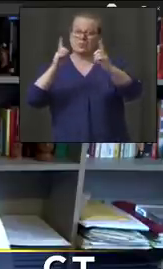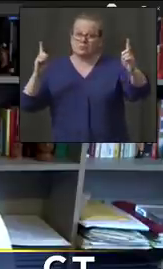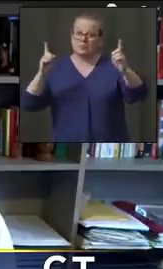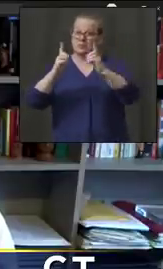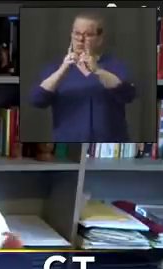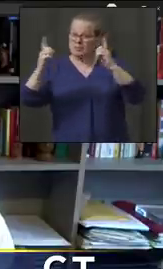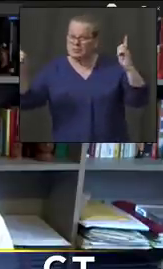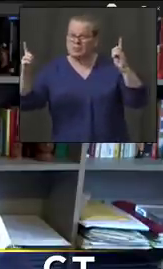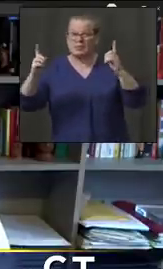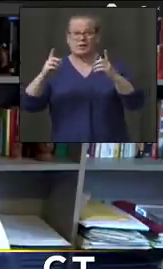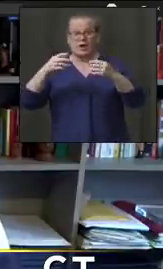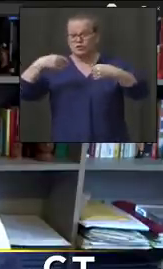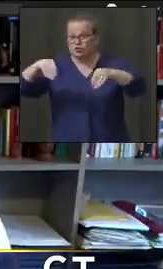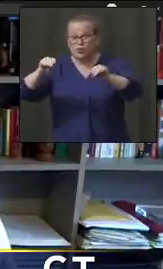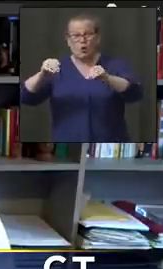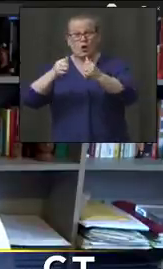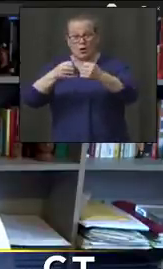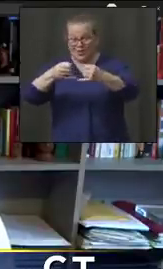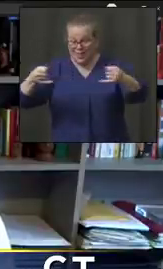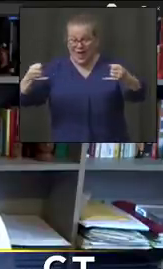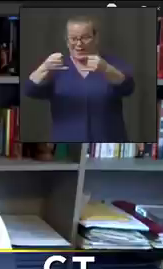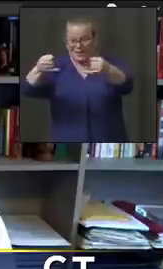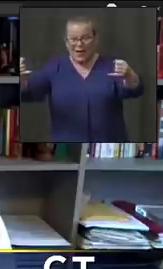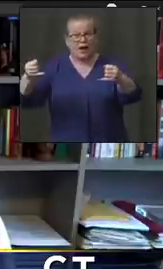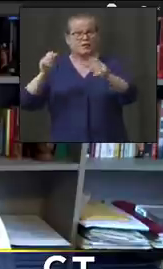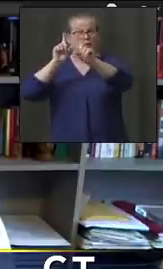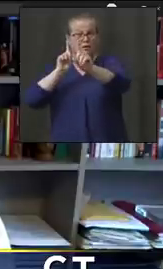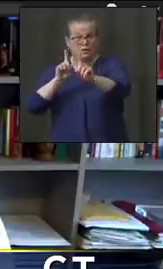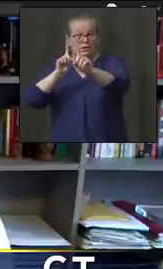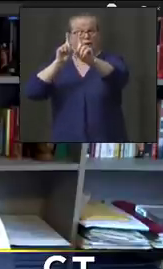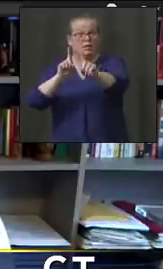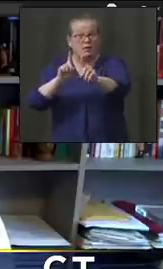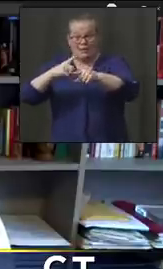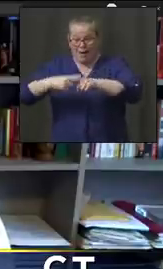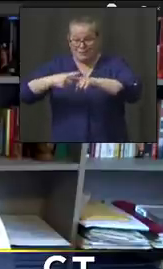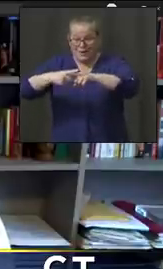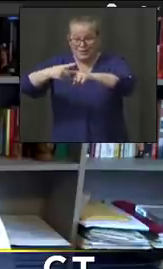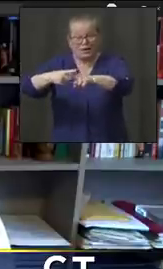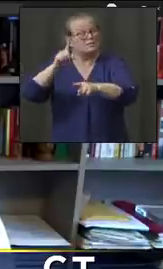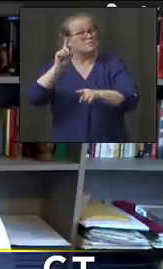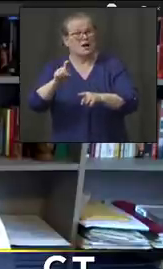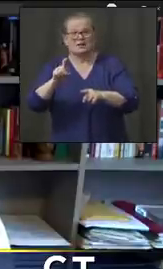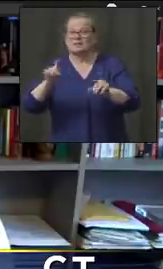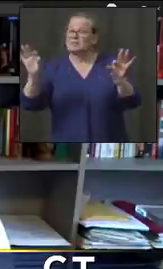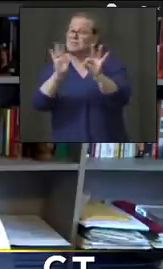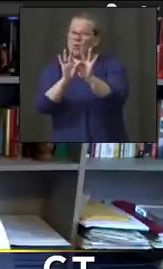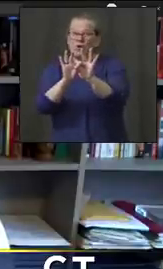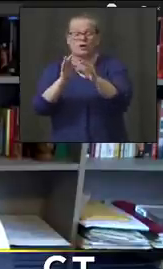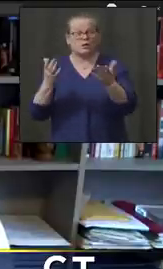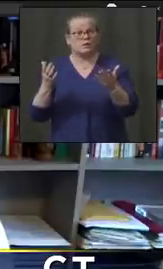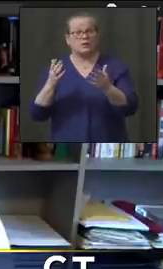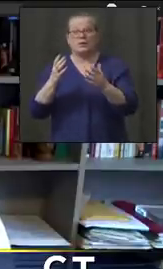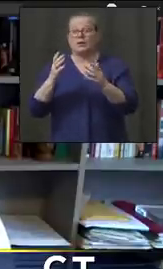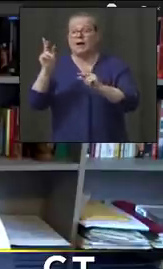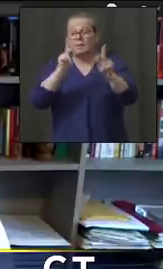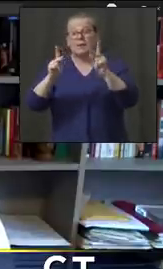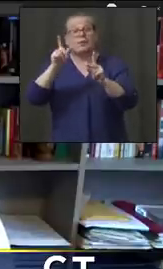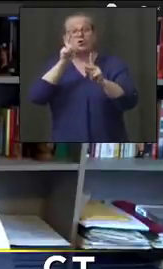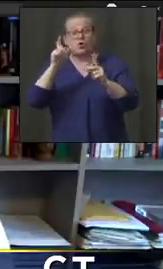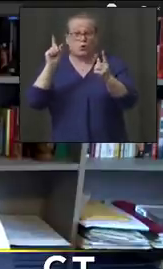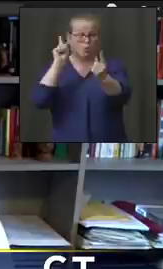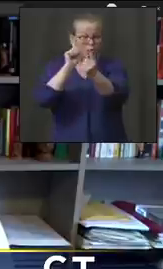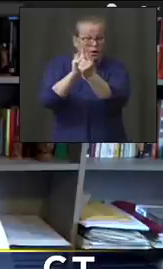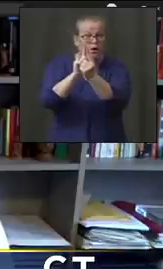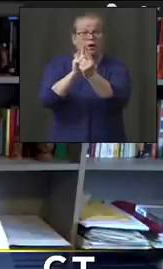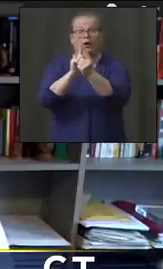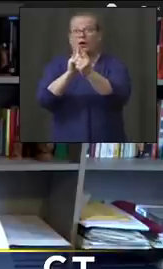principles of maintaining physical distance, also decreasing the duration that people are in contact with each other and the number of